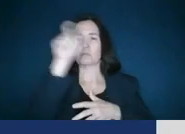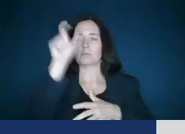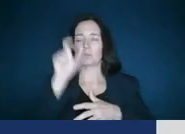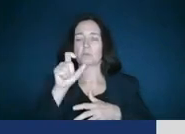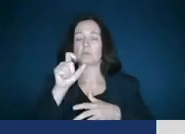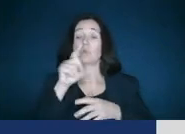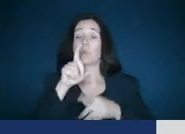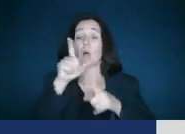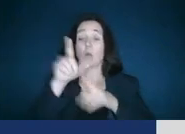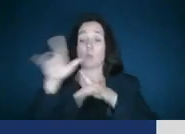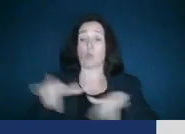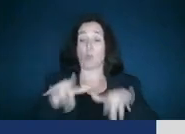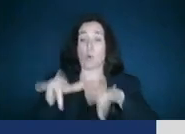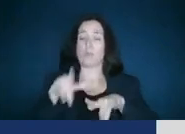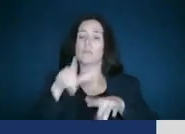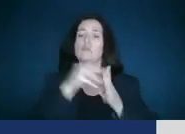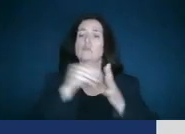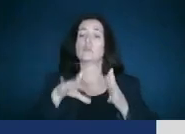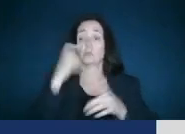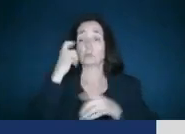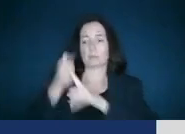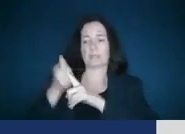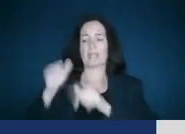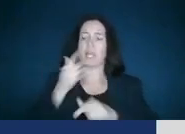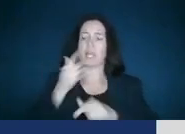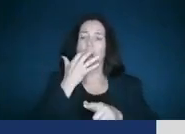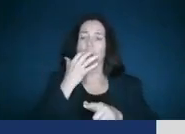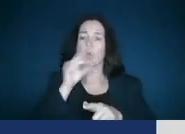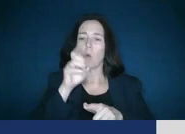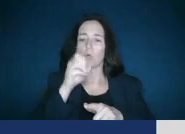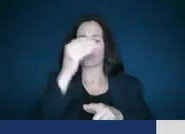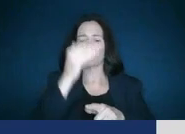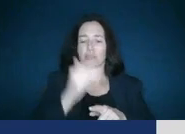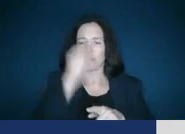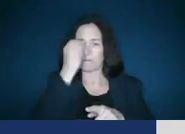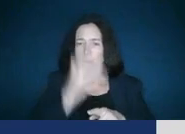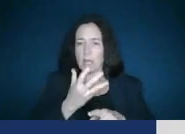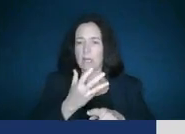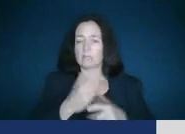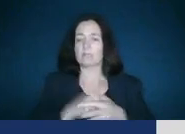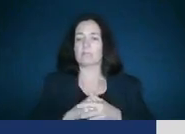being recorded, students have the option of color coding this information.